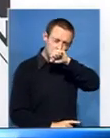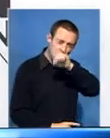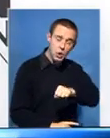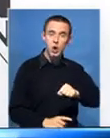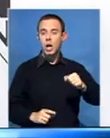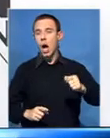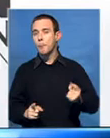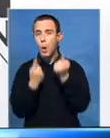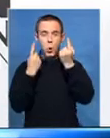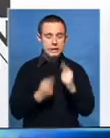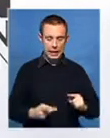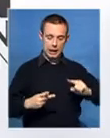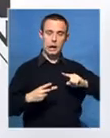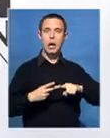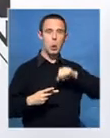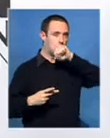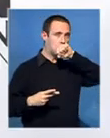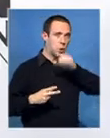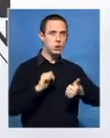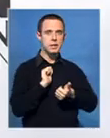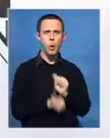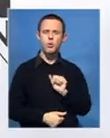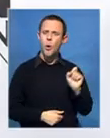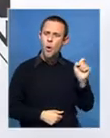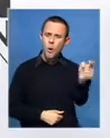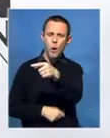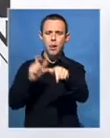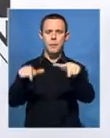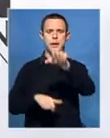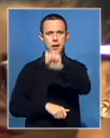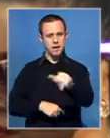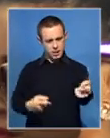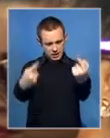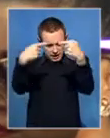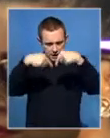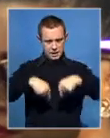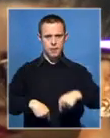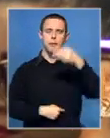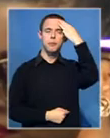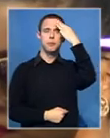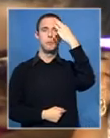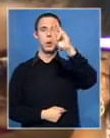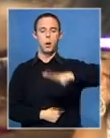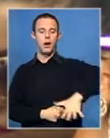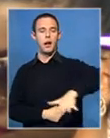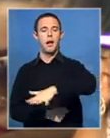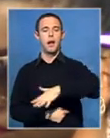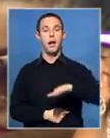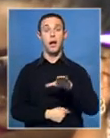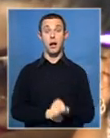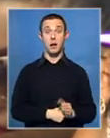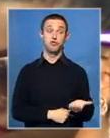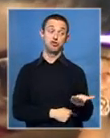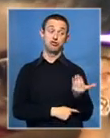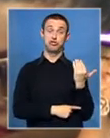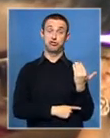everything together on one day. I think everybody out there should support it. I think it's going to be an amazing, amazing day. It's 11 months since South Africa lost the father